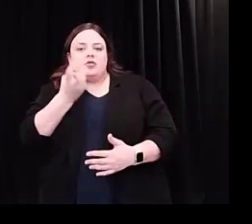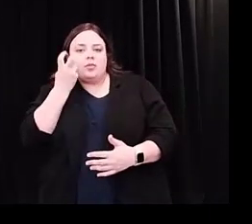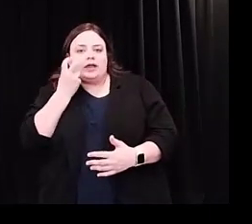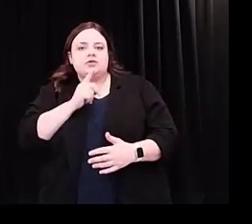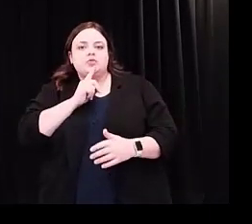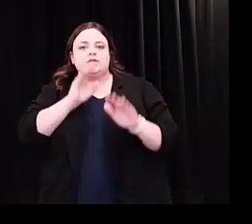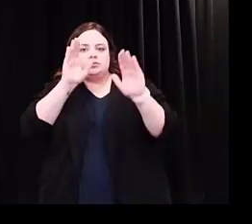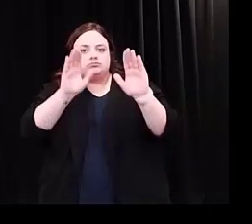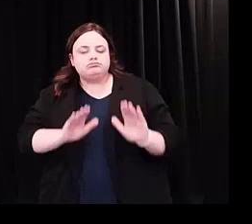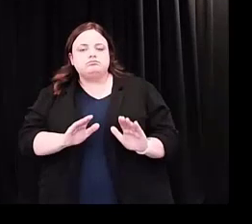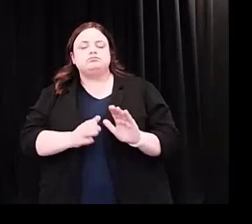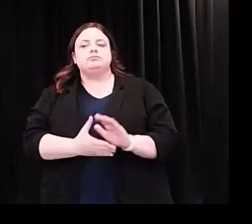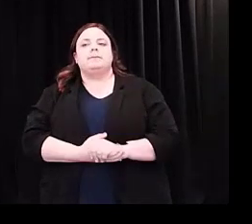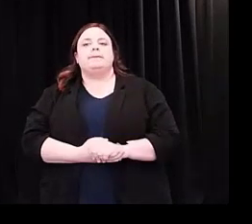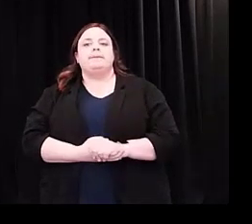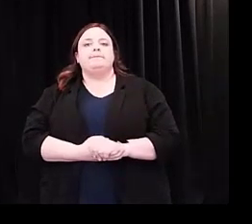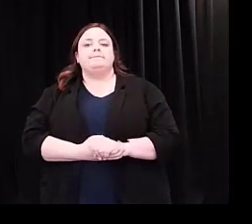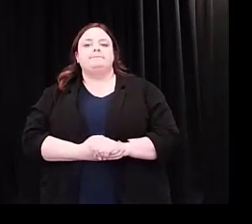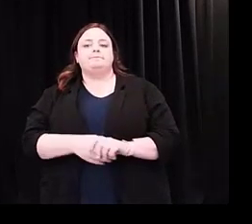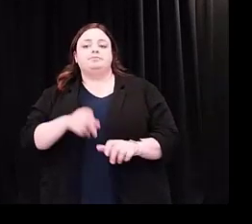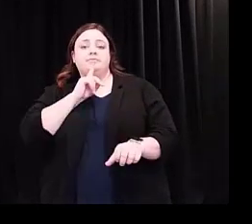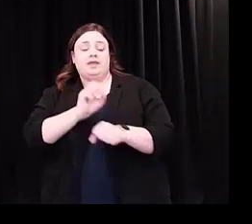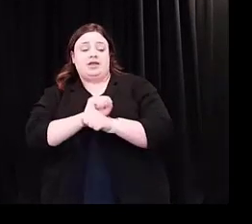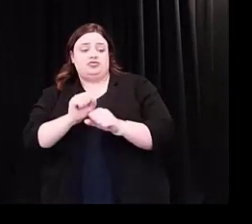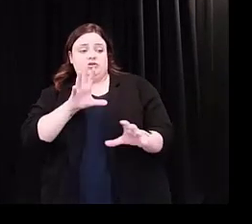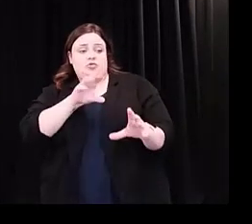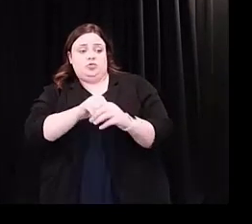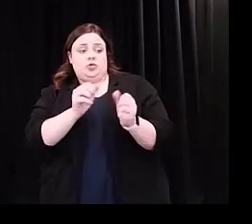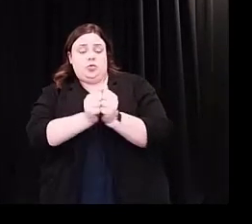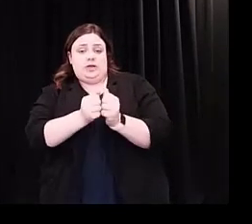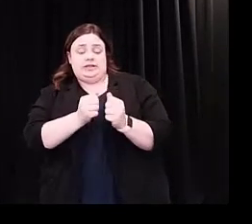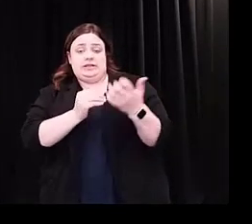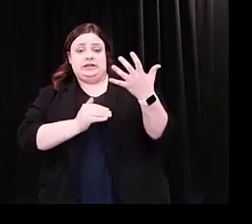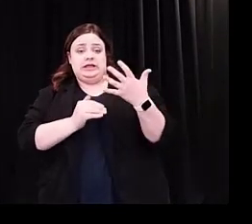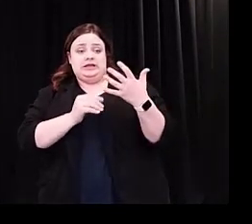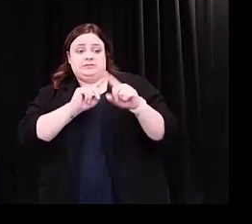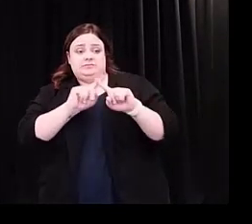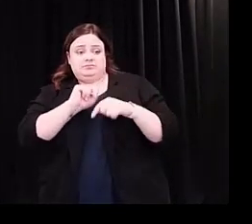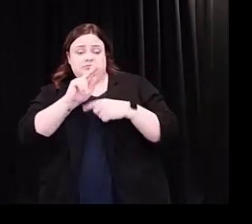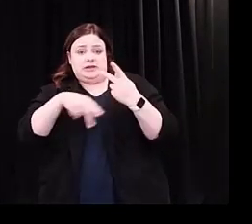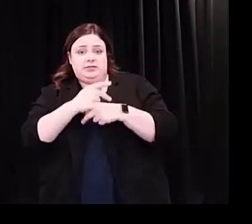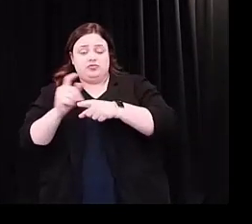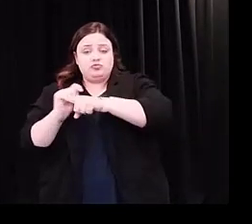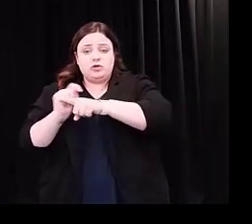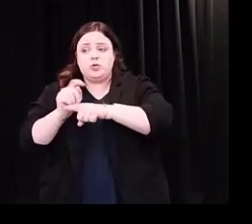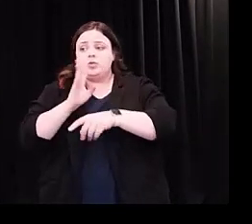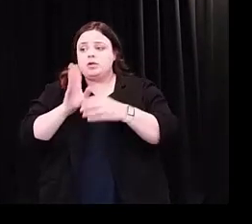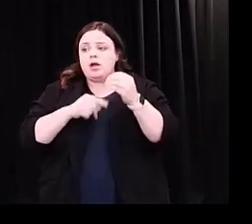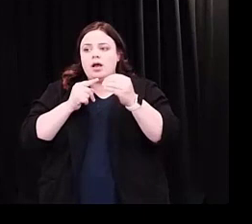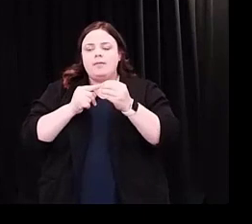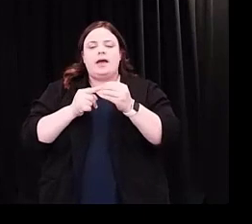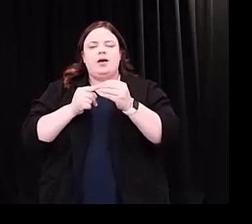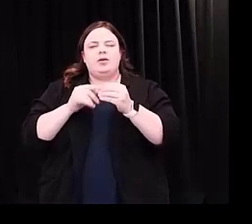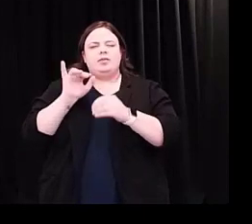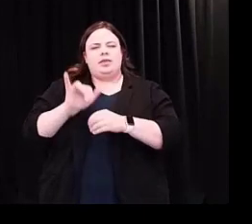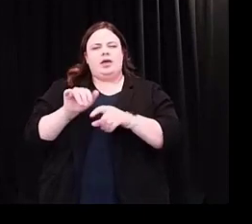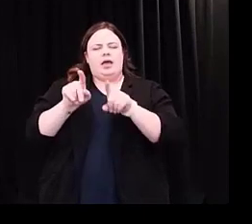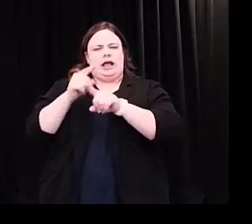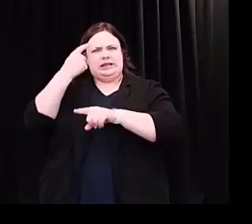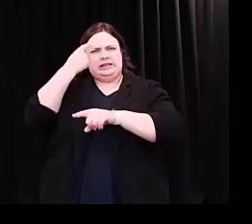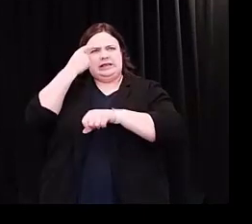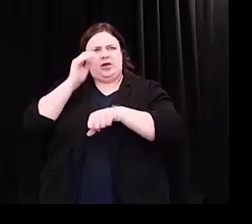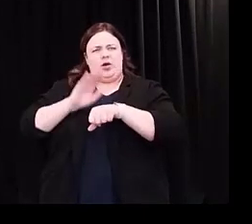great. Actually include that in one of our levels of our training, is that we talk about some of those. And I think on